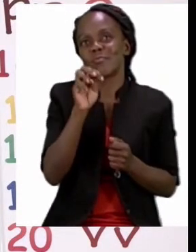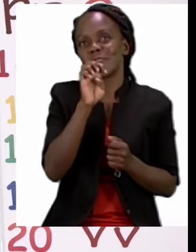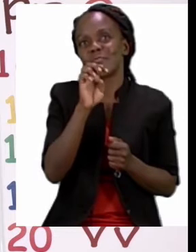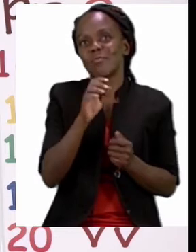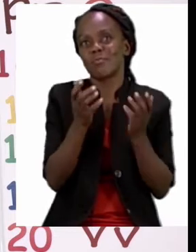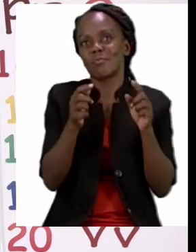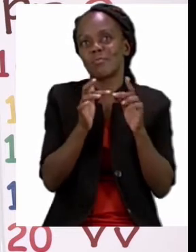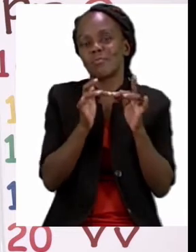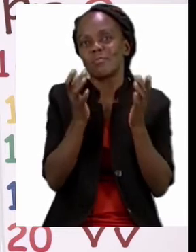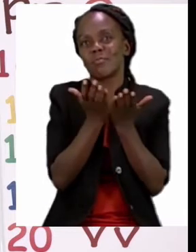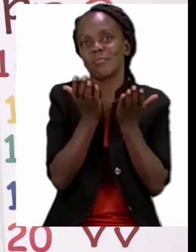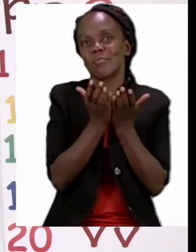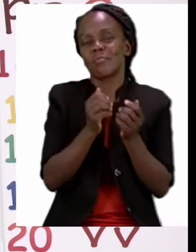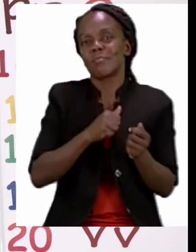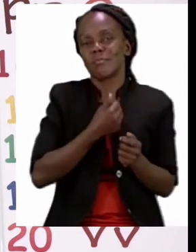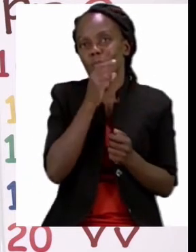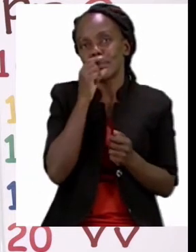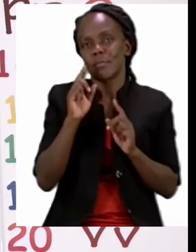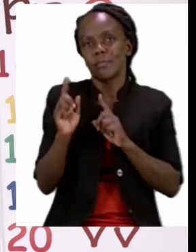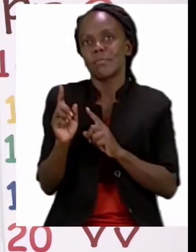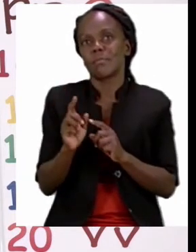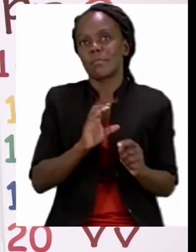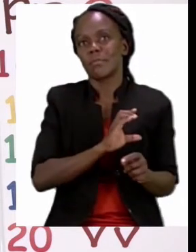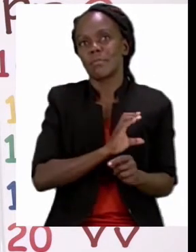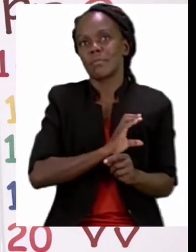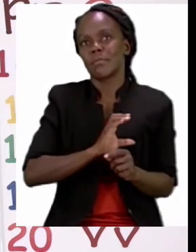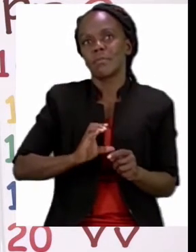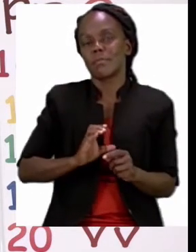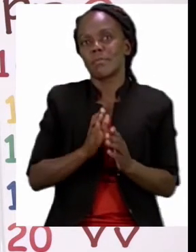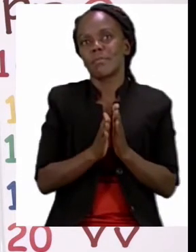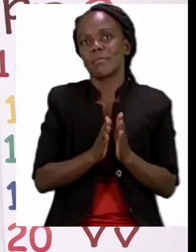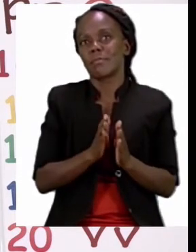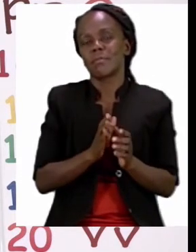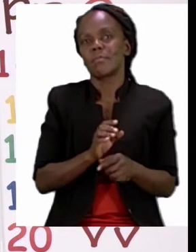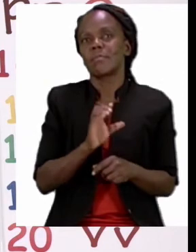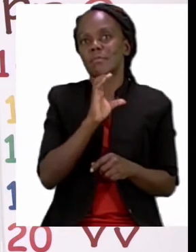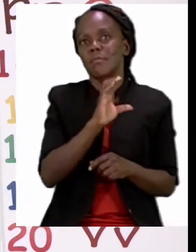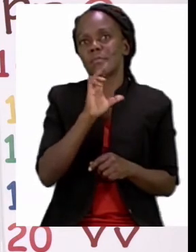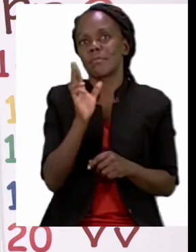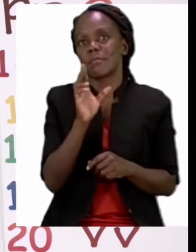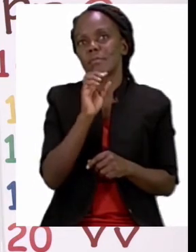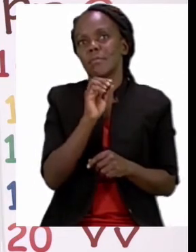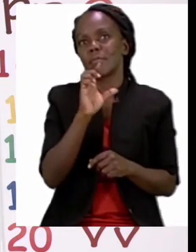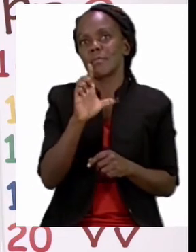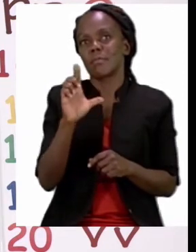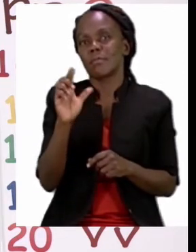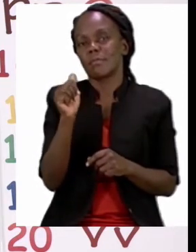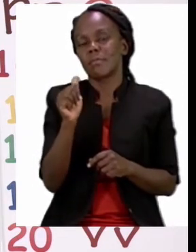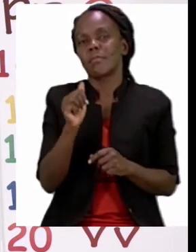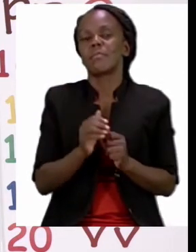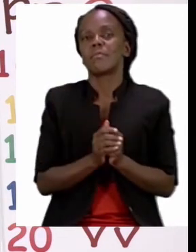Zone Online School. My name is Teacher Mutsa, and thank you so much for joining me today.